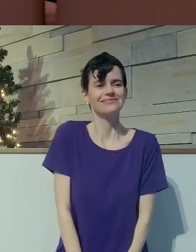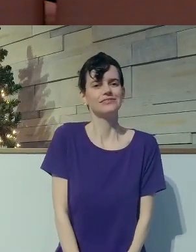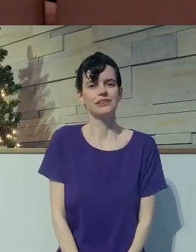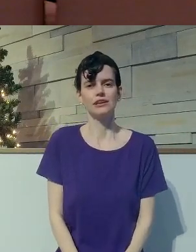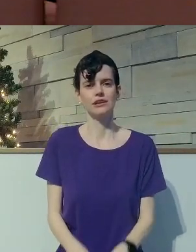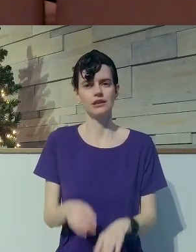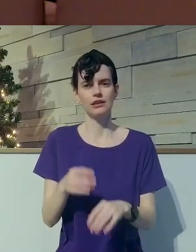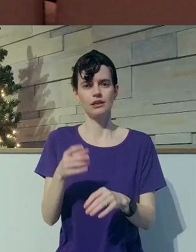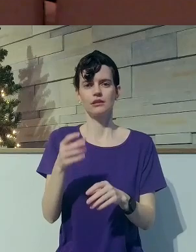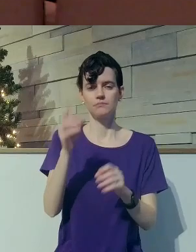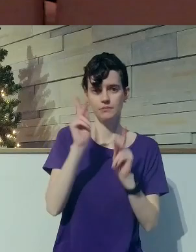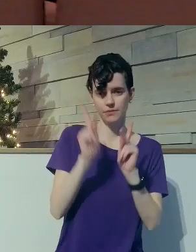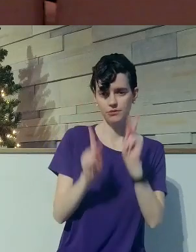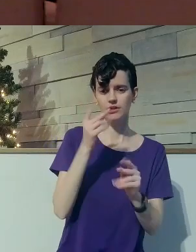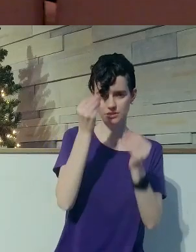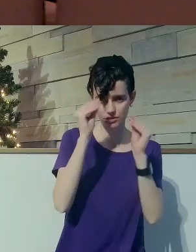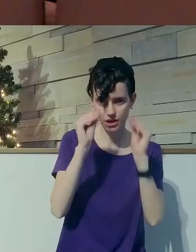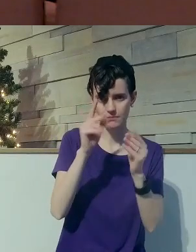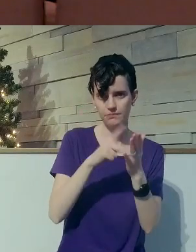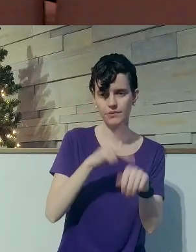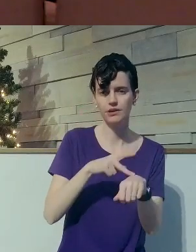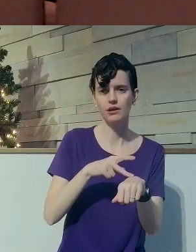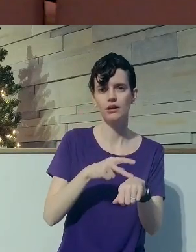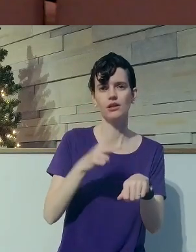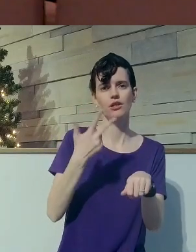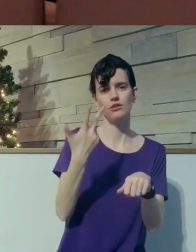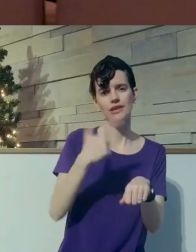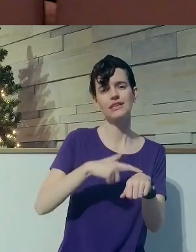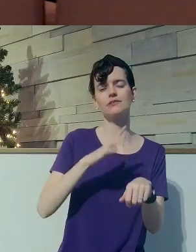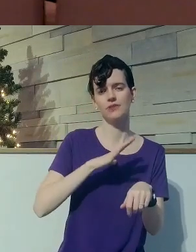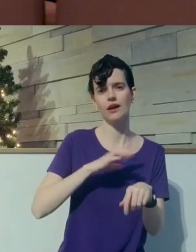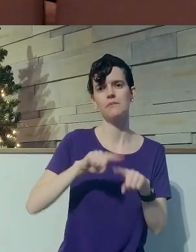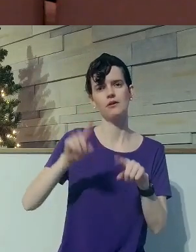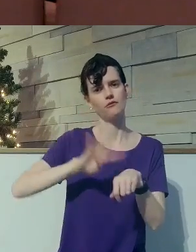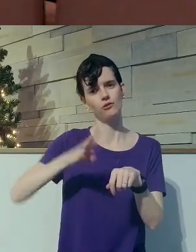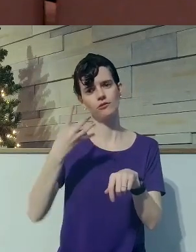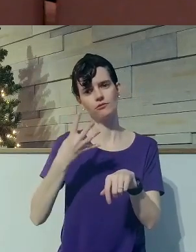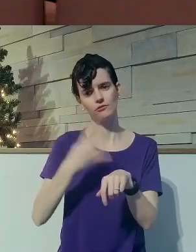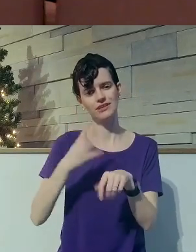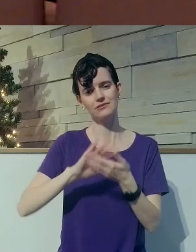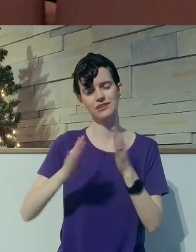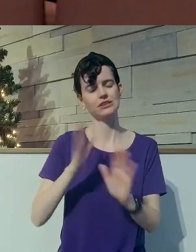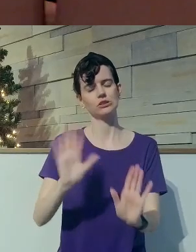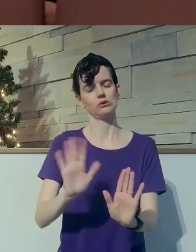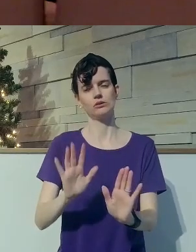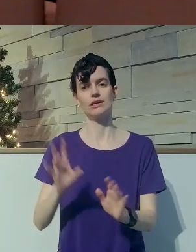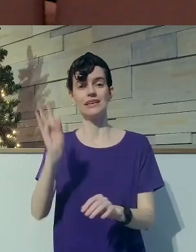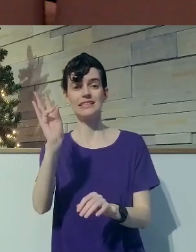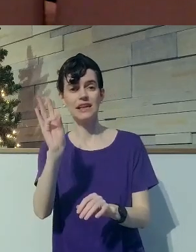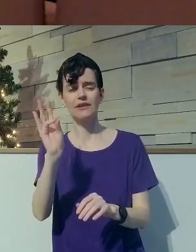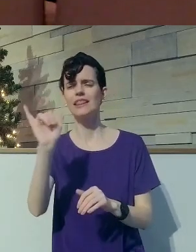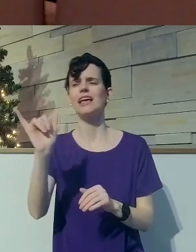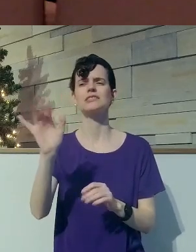taught Peter, forgive three times, don't have to forgive four. But Peter knew his numbers, right? 1, 2, 3, 4, 5, 6, 7. 7 is